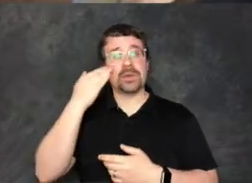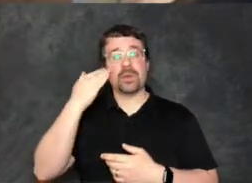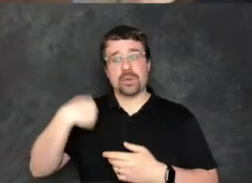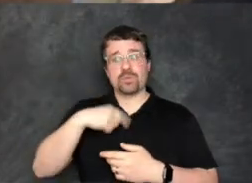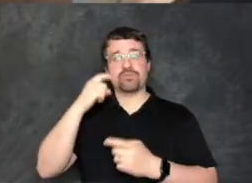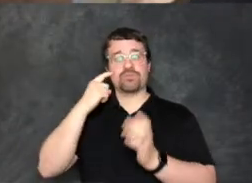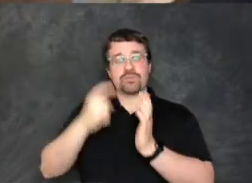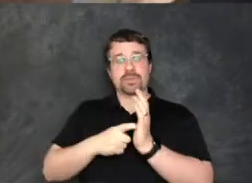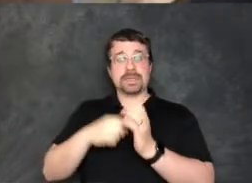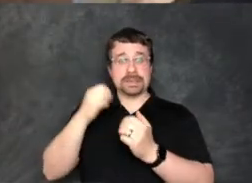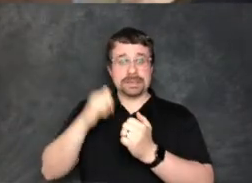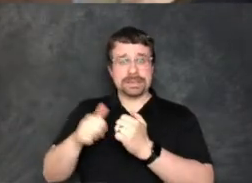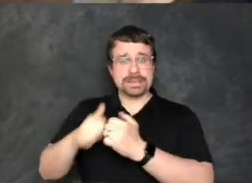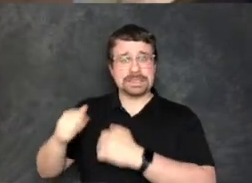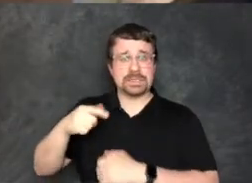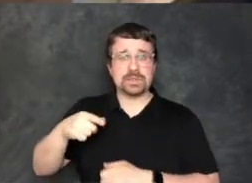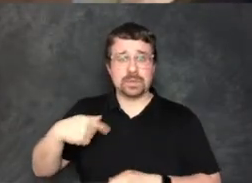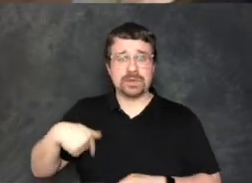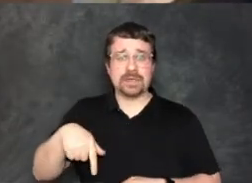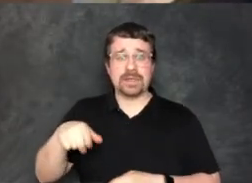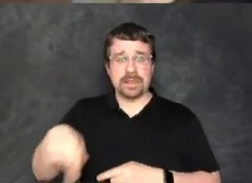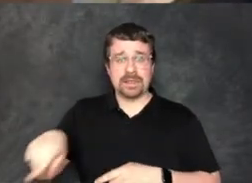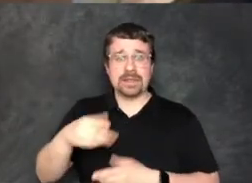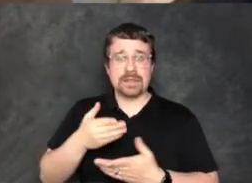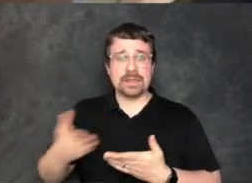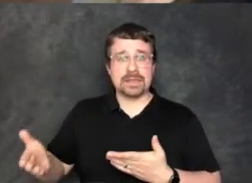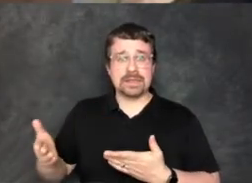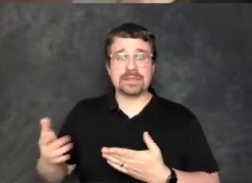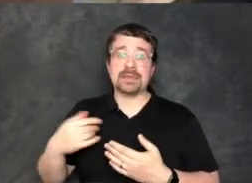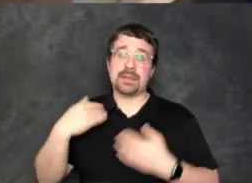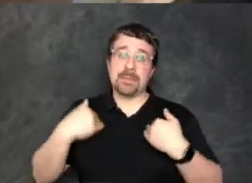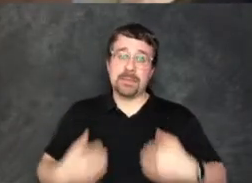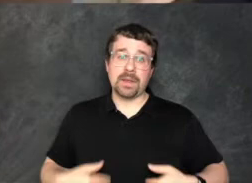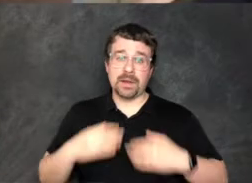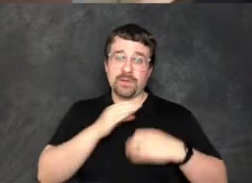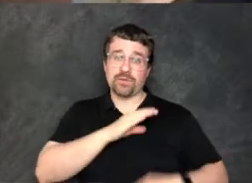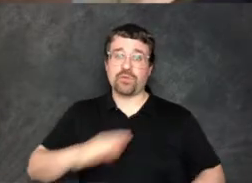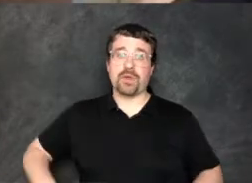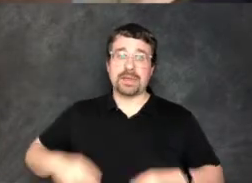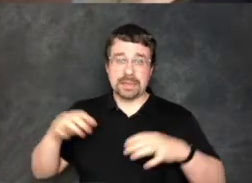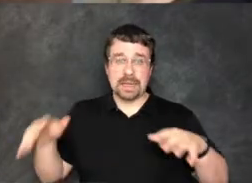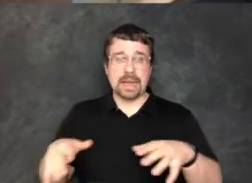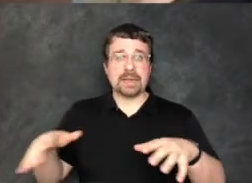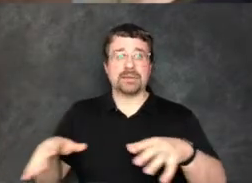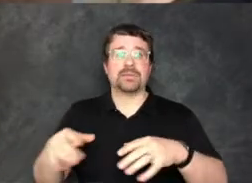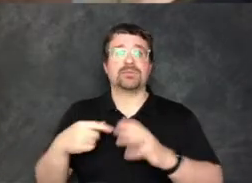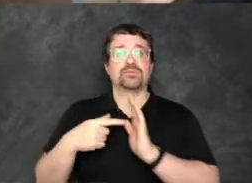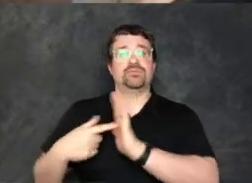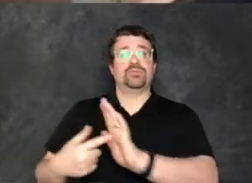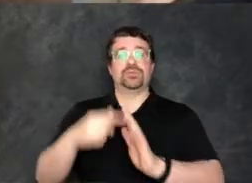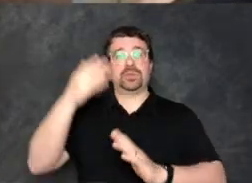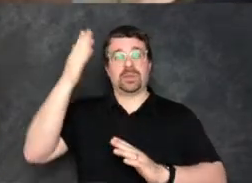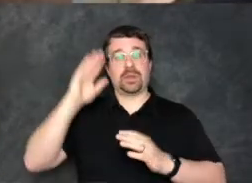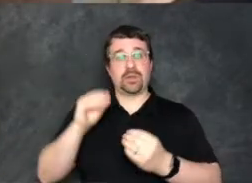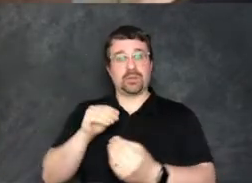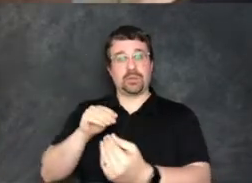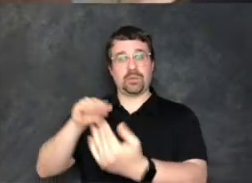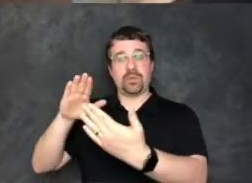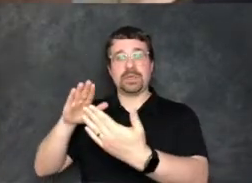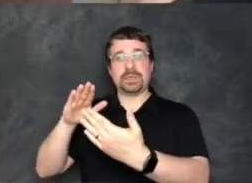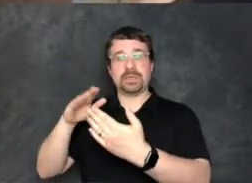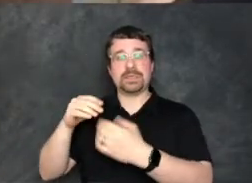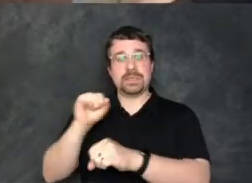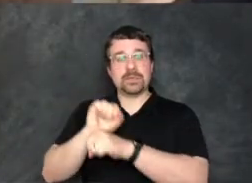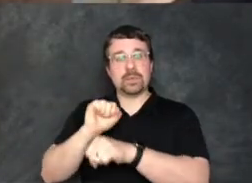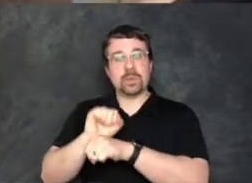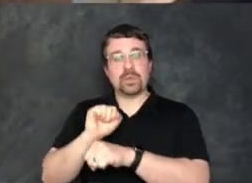cared. And I know that we recognized each one of these things as the body of Christ in action,